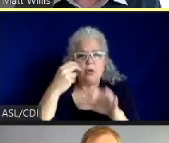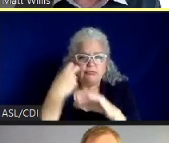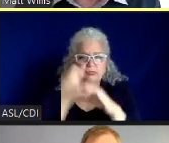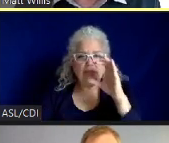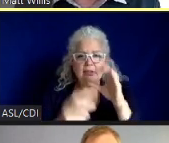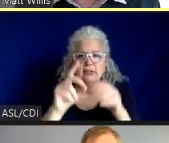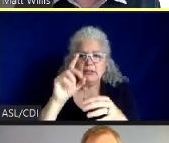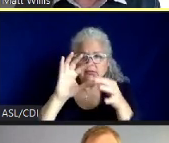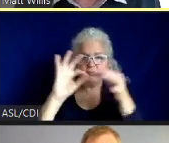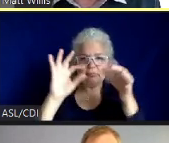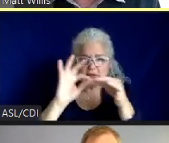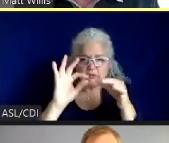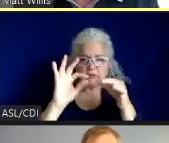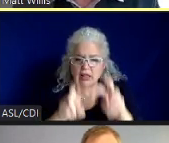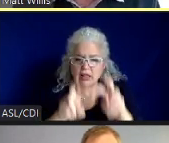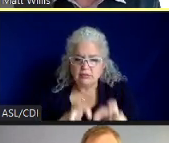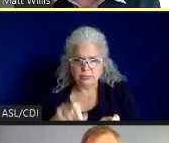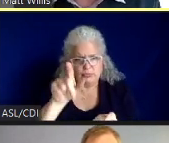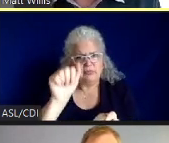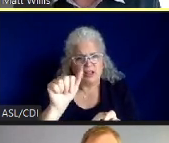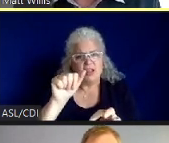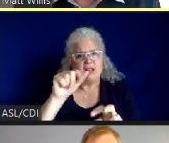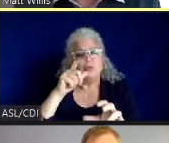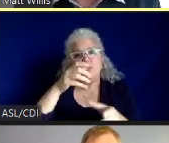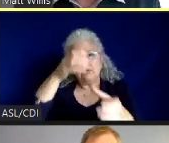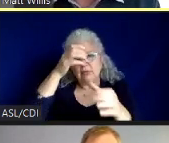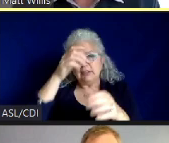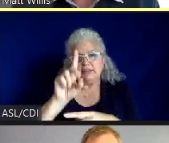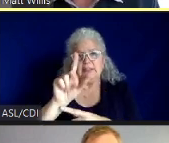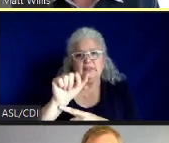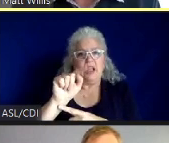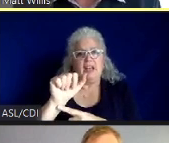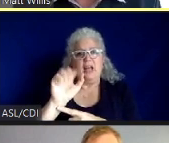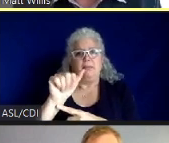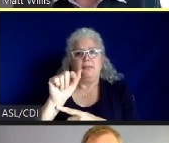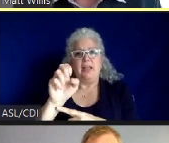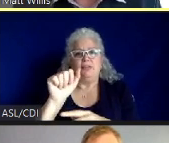also available on our website. Next, please.